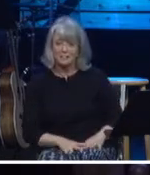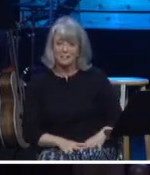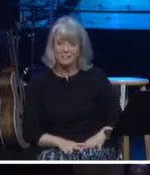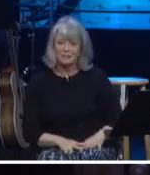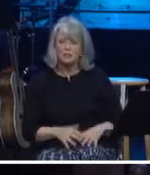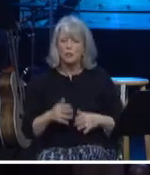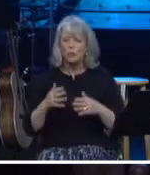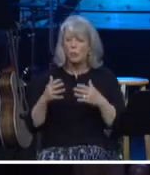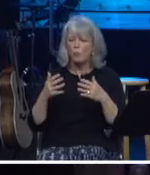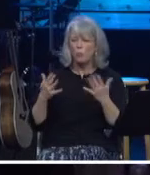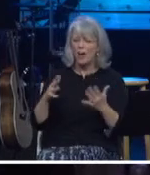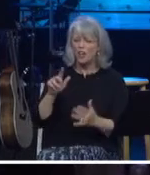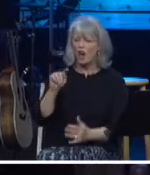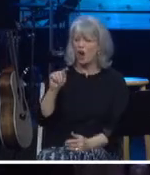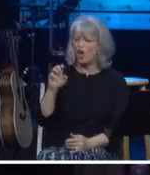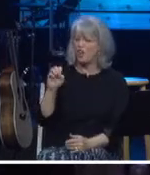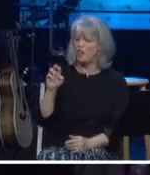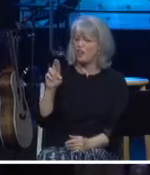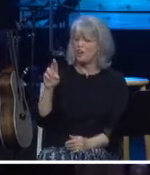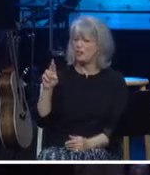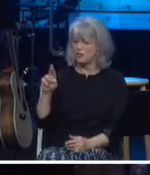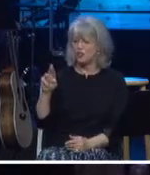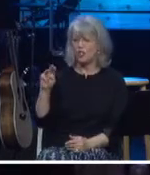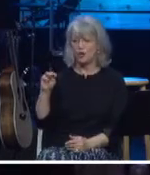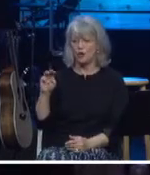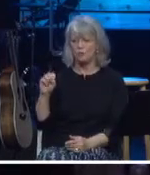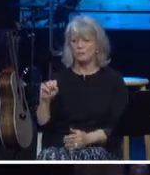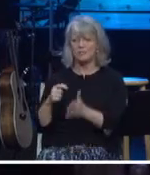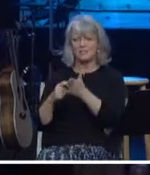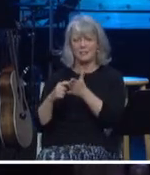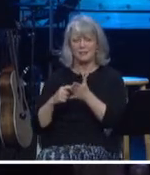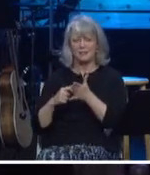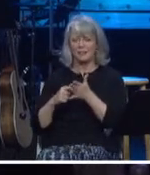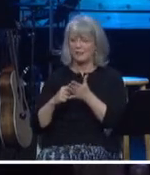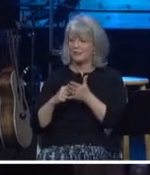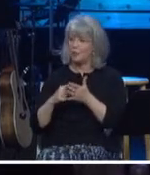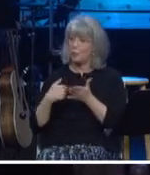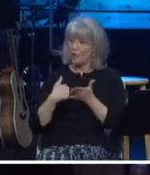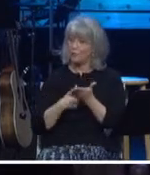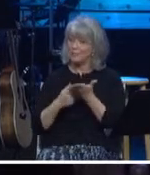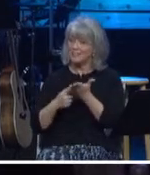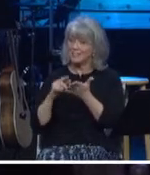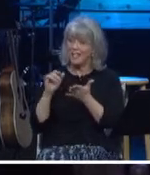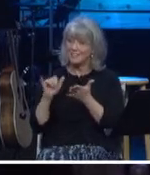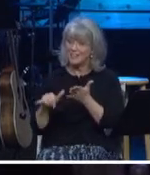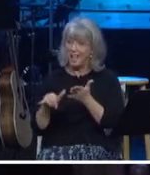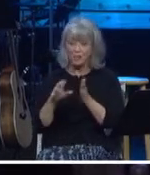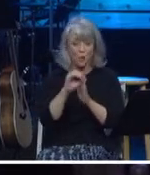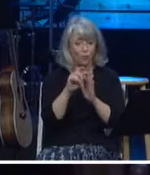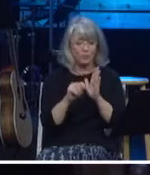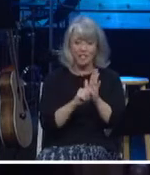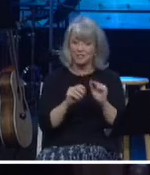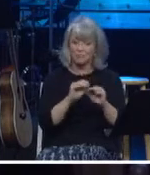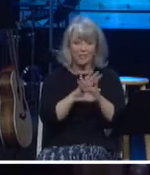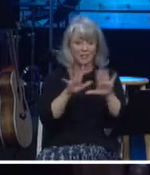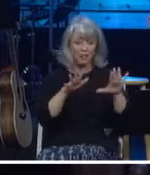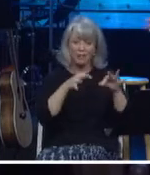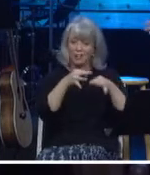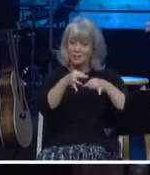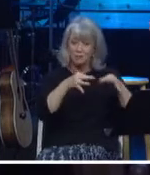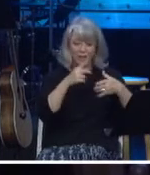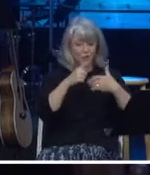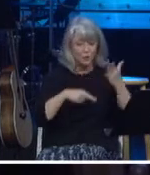Jesus explains them, but we'll see that they're the same terms God has throughout the entire Old Testament. Nothing's new here.